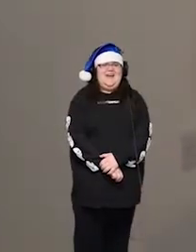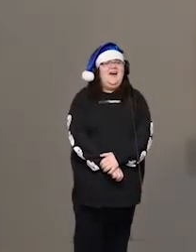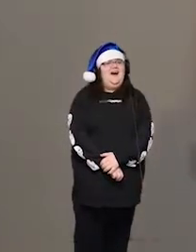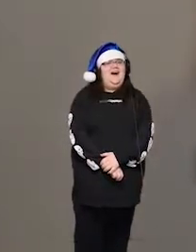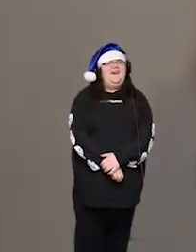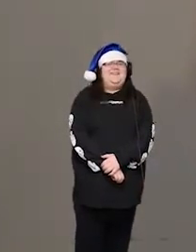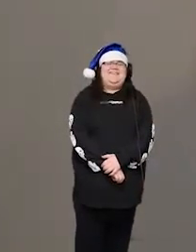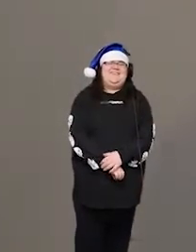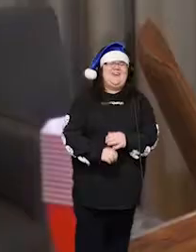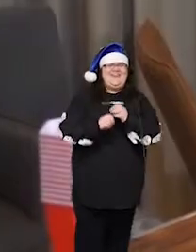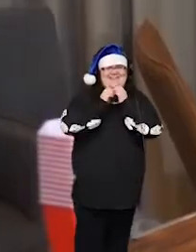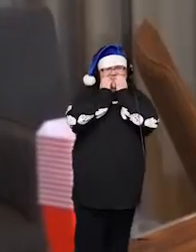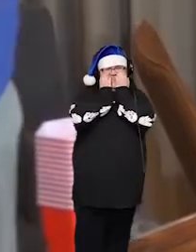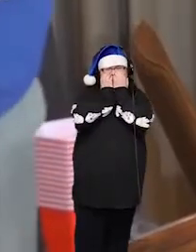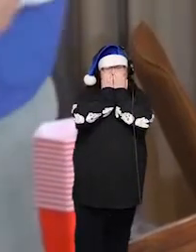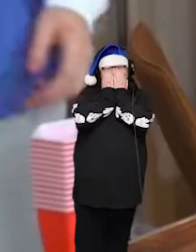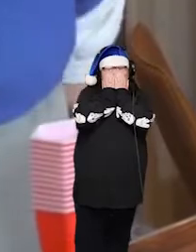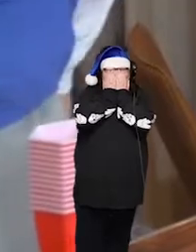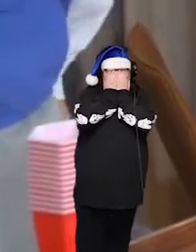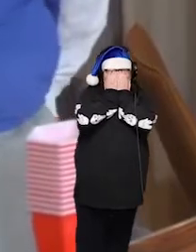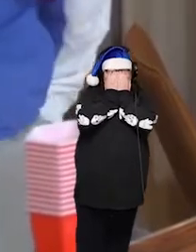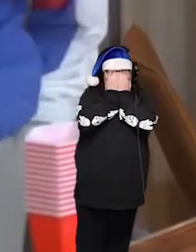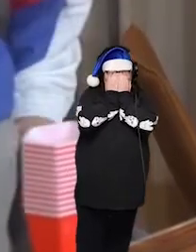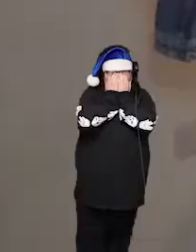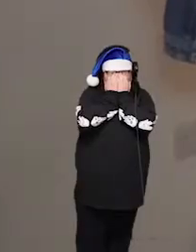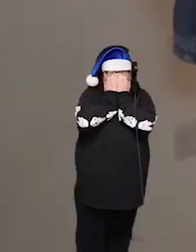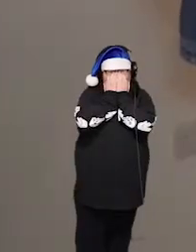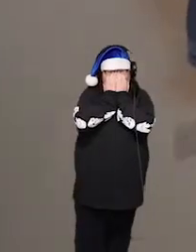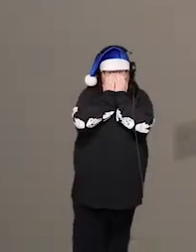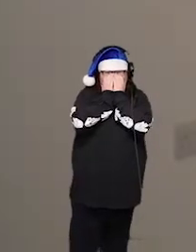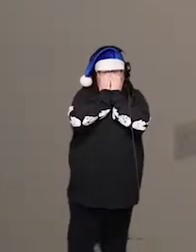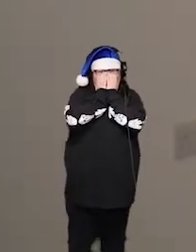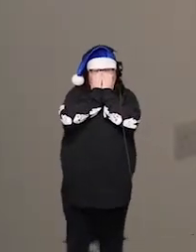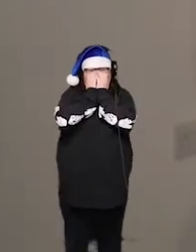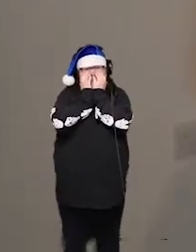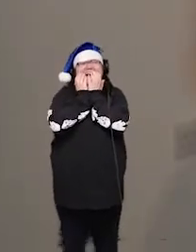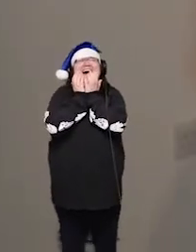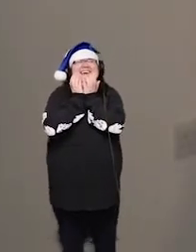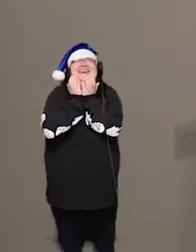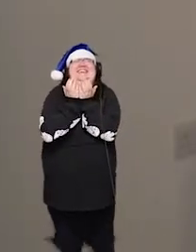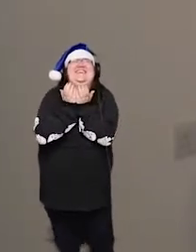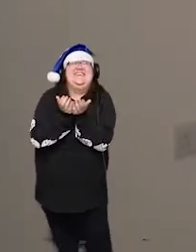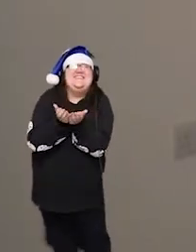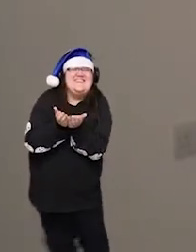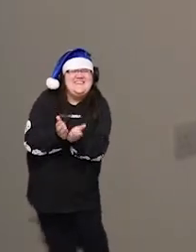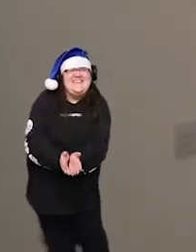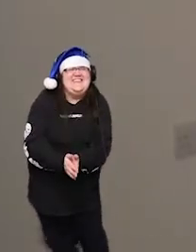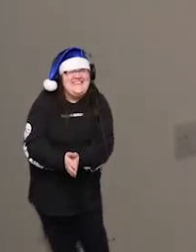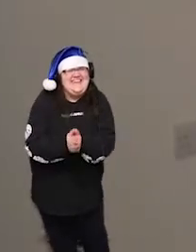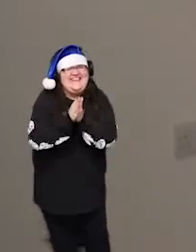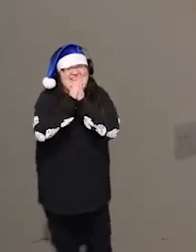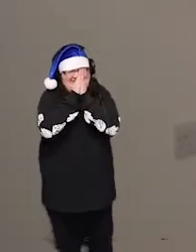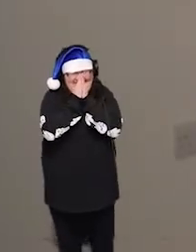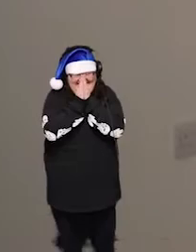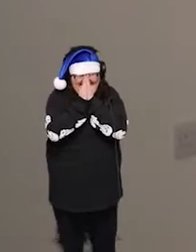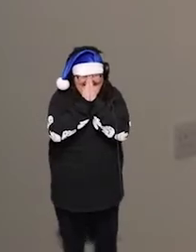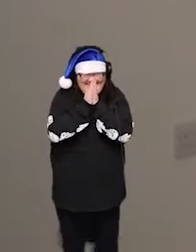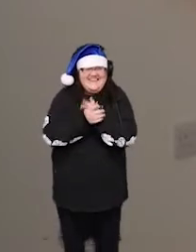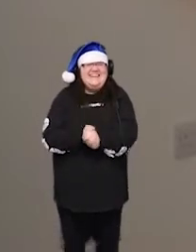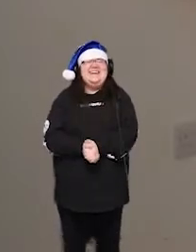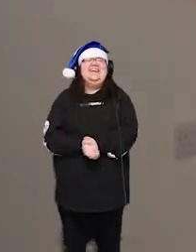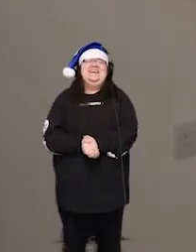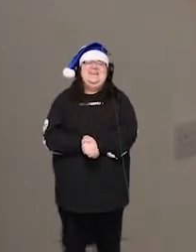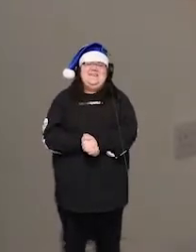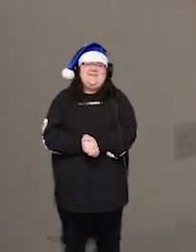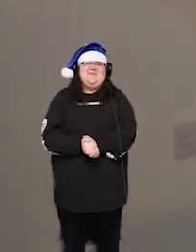hole, and Charlie. Matt, if we get a ball into their cup, and they have to ask a question, if they get it wrong,